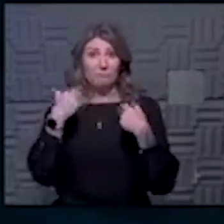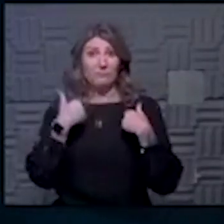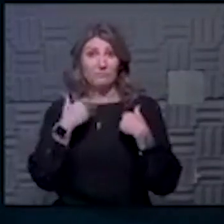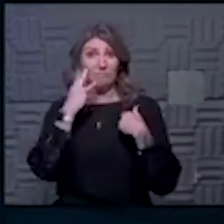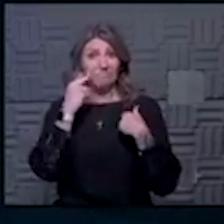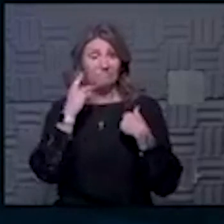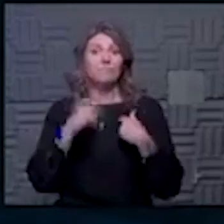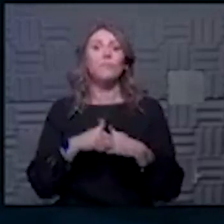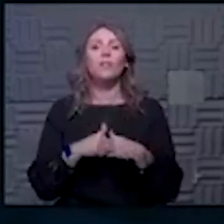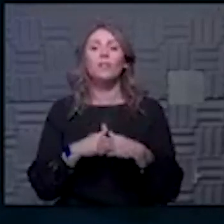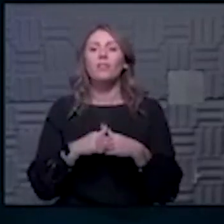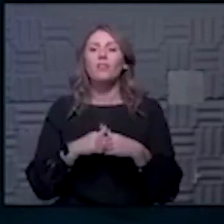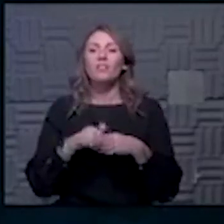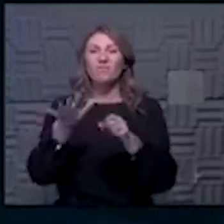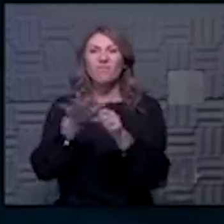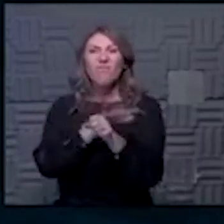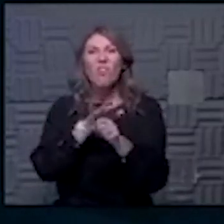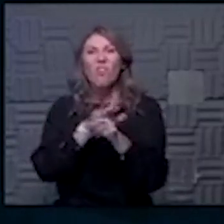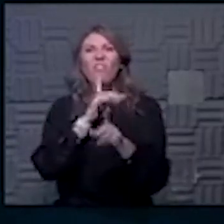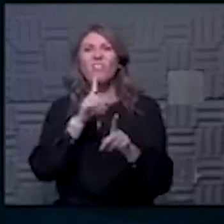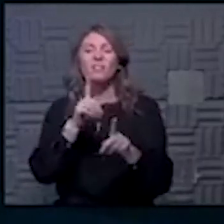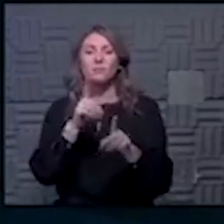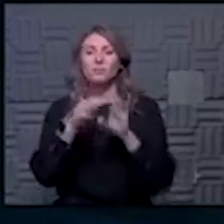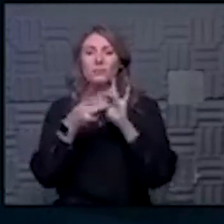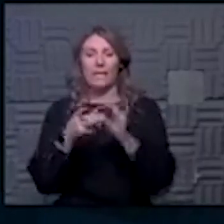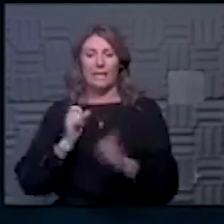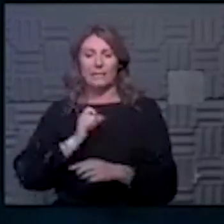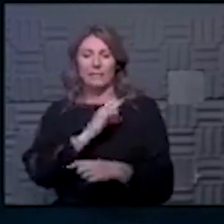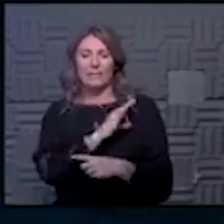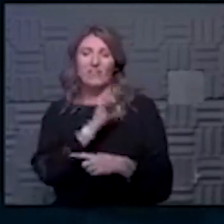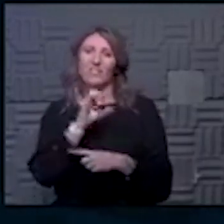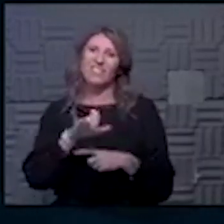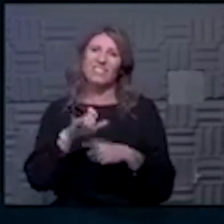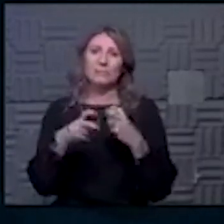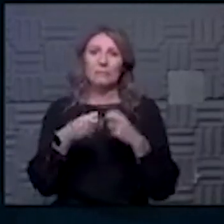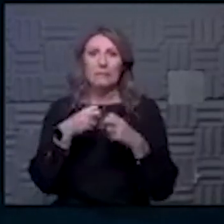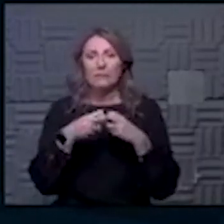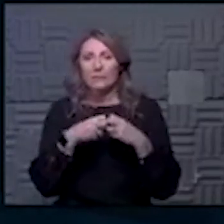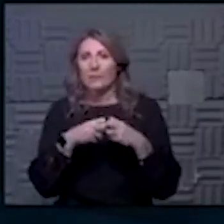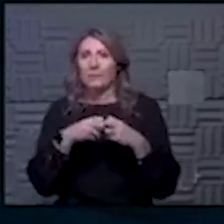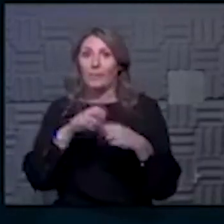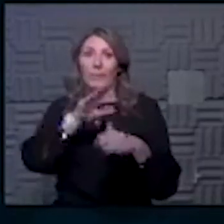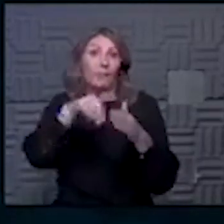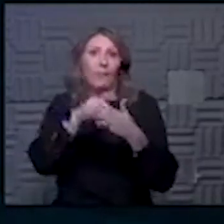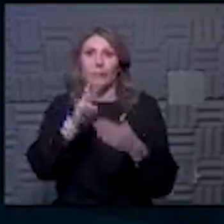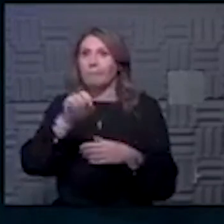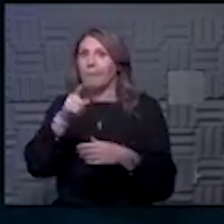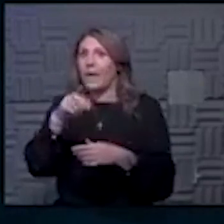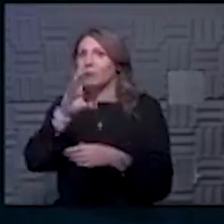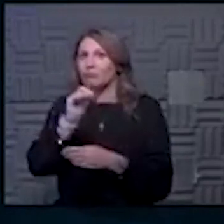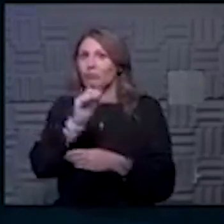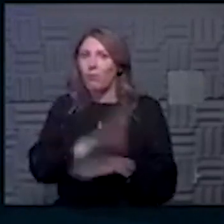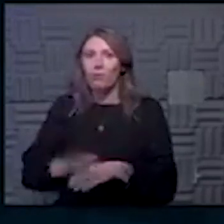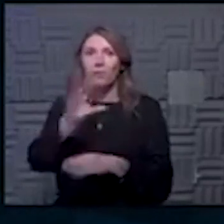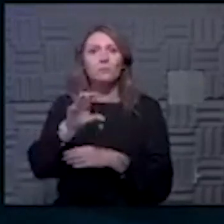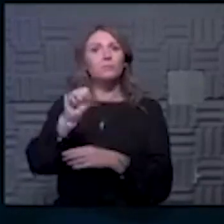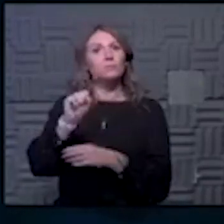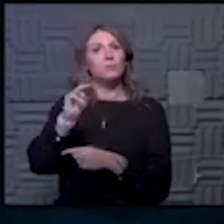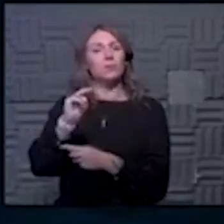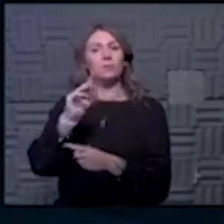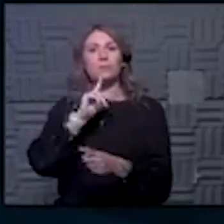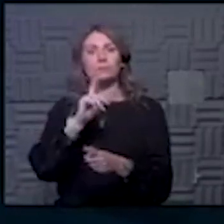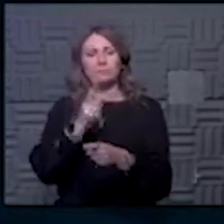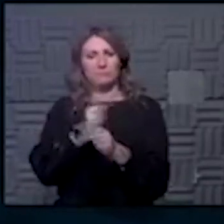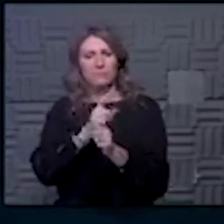capacity issues are related to staffing, which has also become a little bit of a problem metro-wide. Shawnee Mission is doing everything we can to make sure that we have the